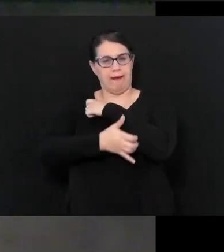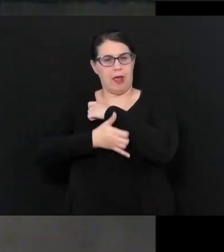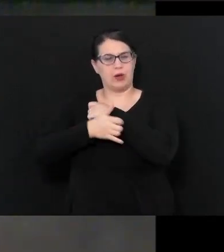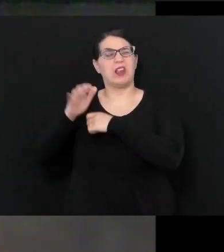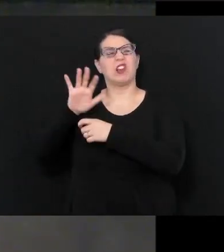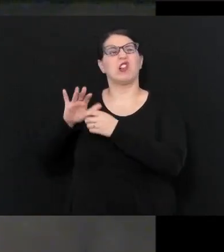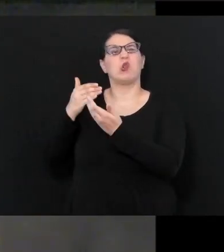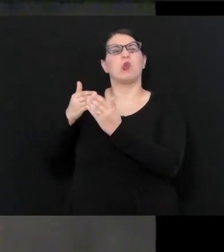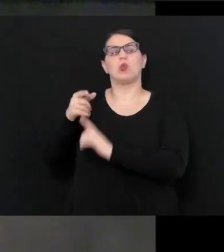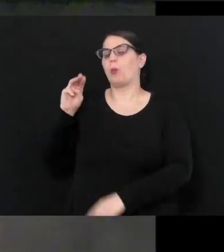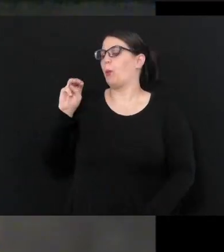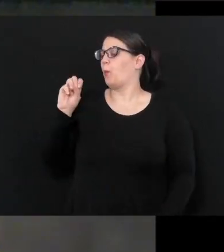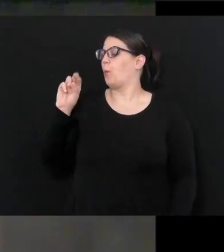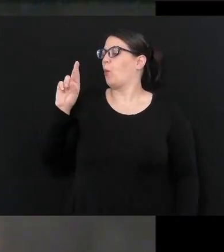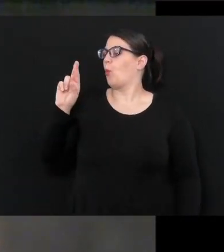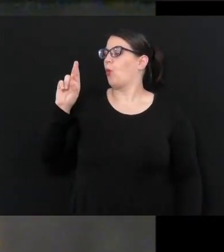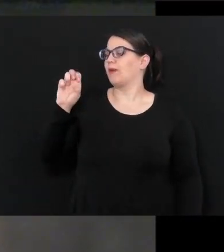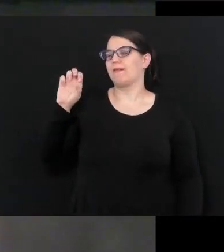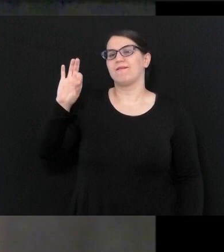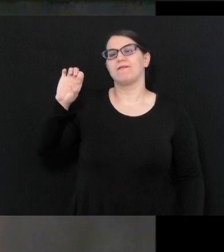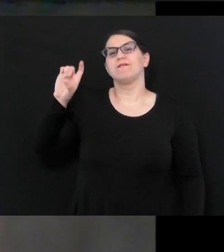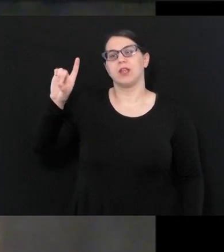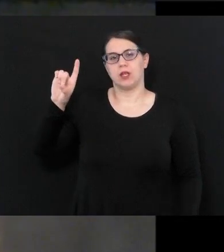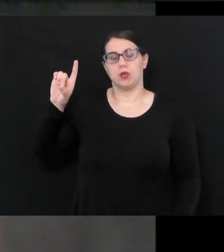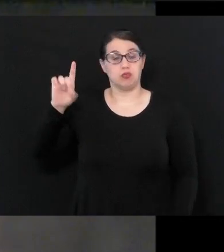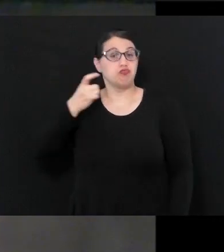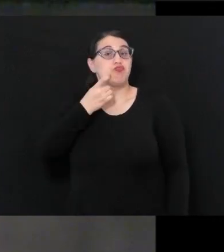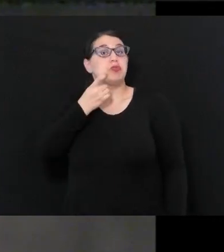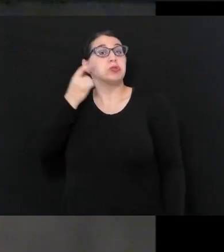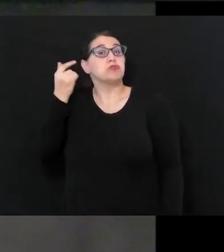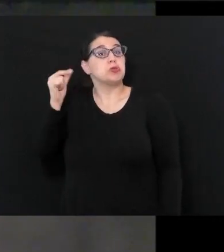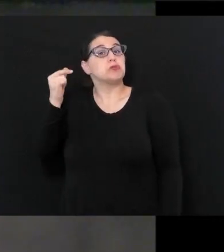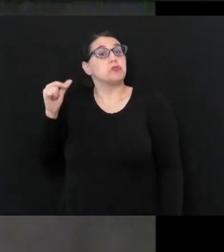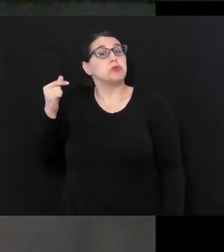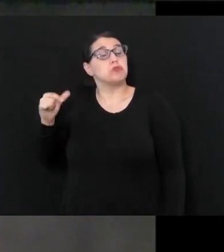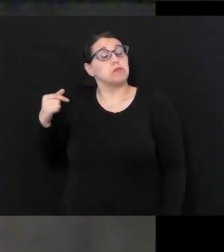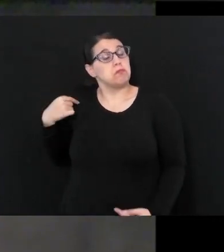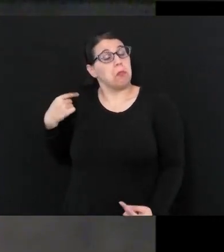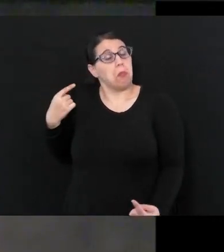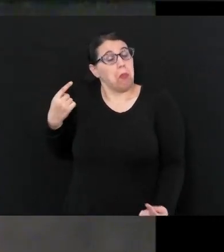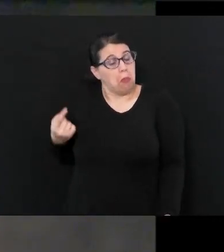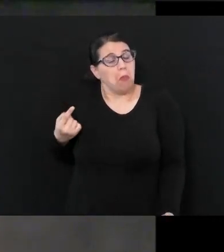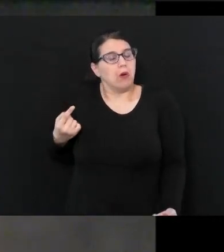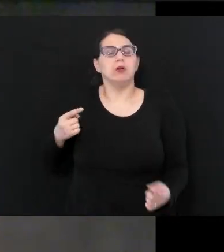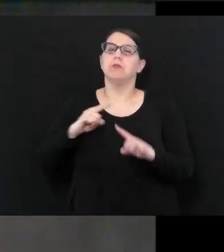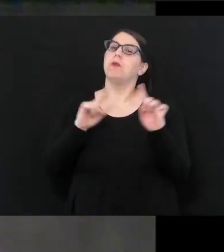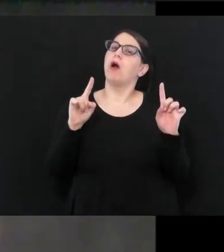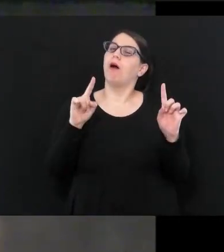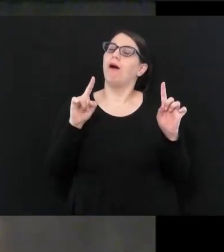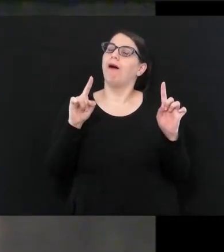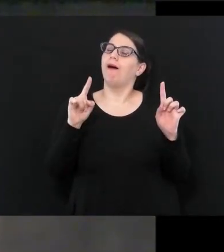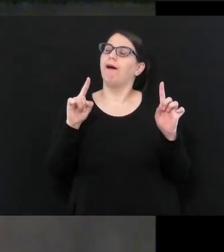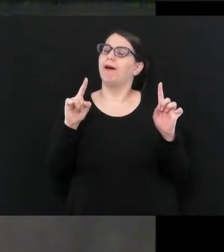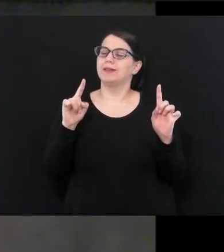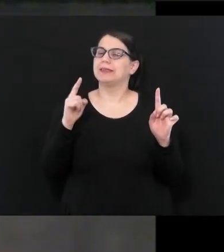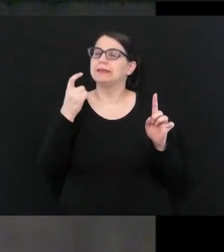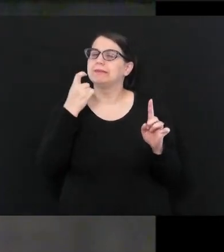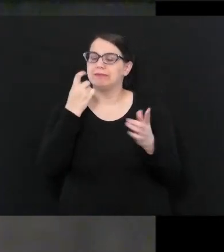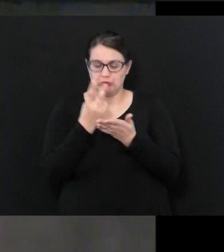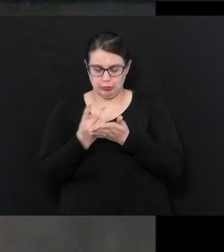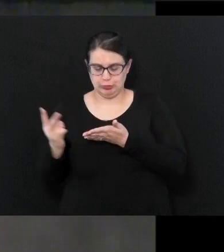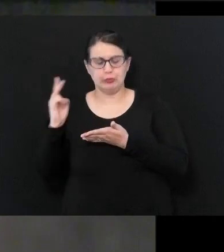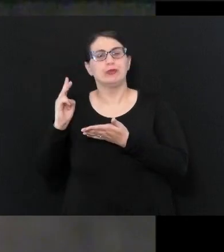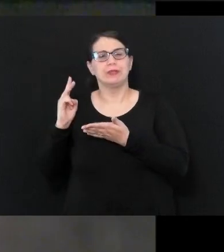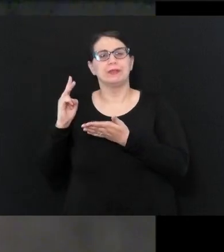been green for the last couple of weeks. However, Moorfield High School has had to cancel its football games the last 2